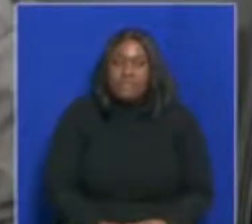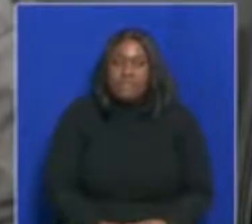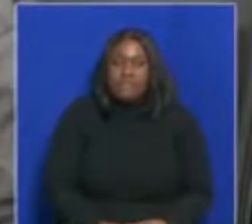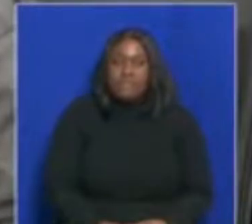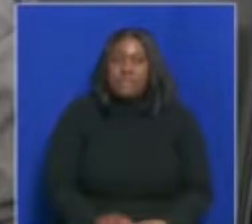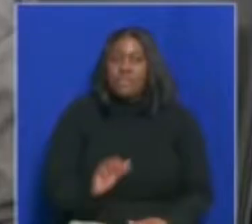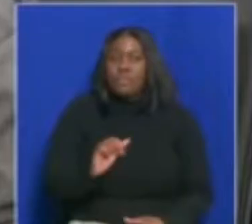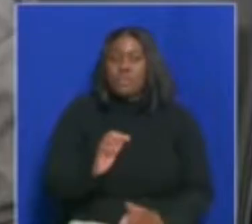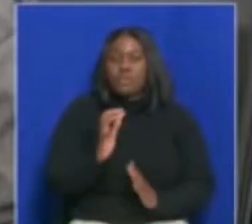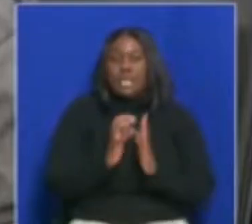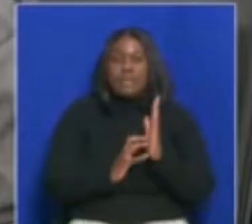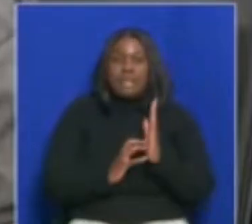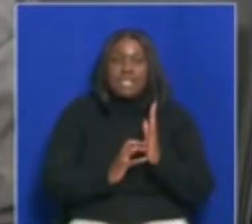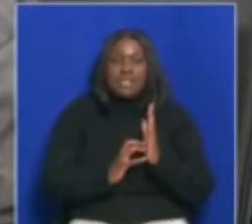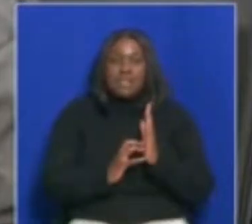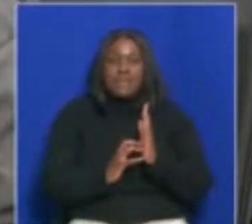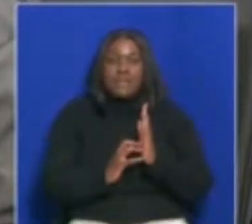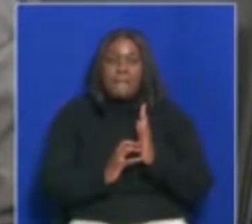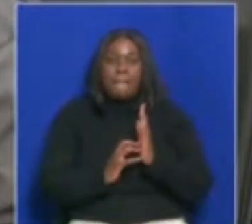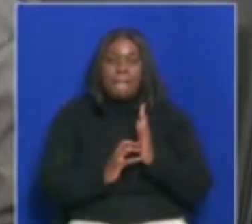page 30,